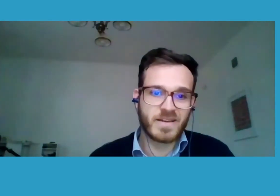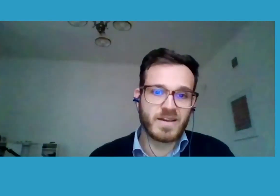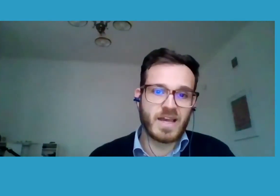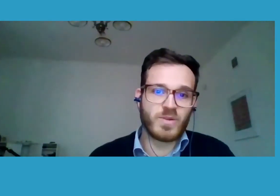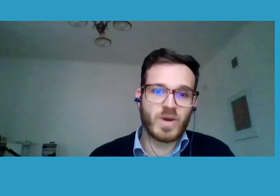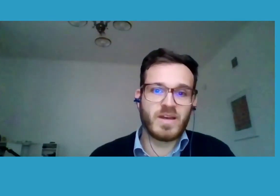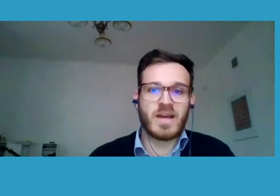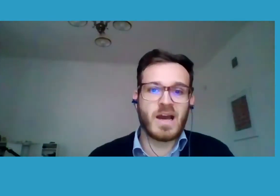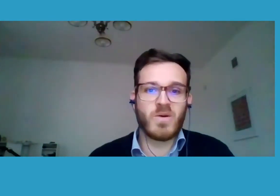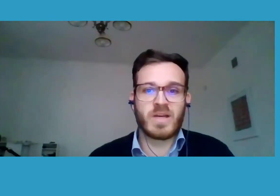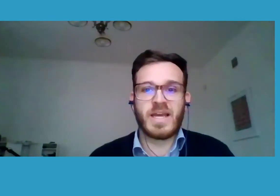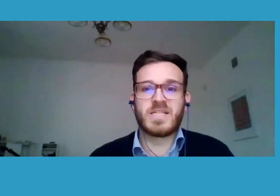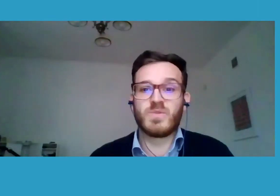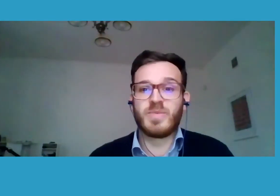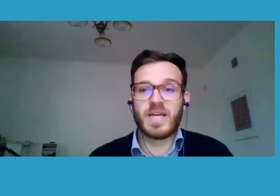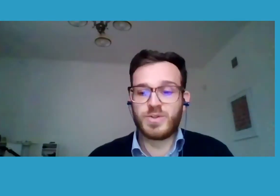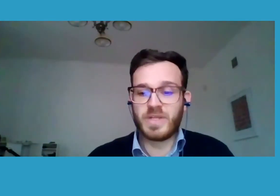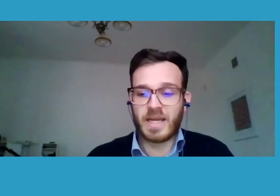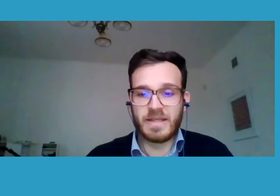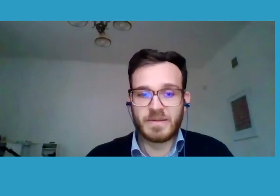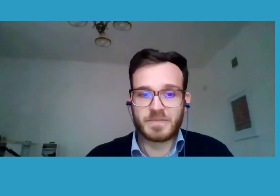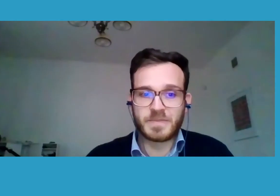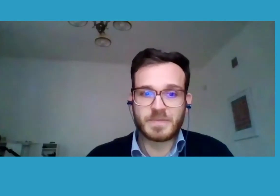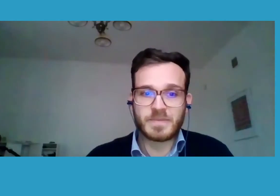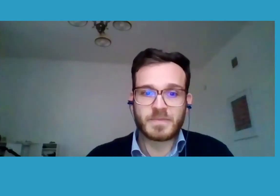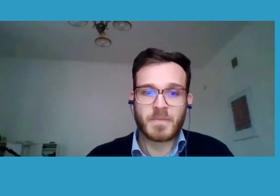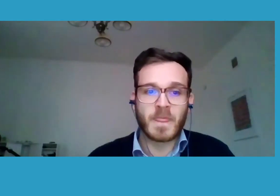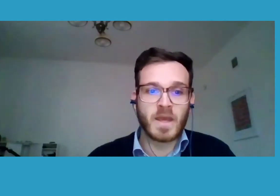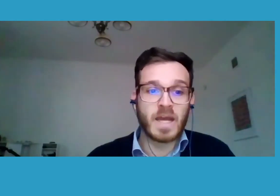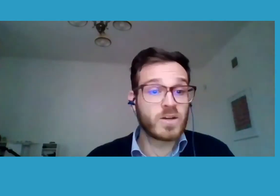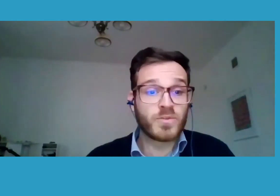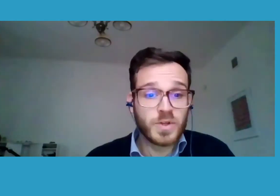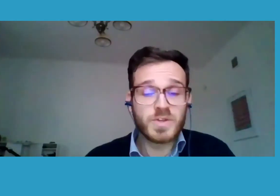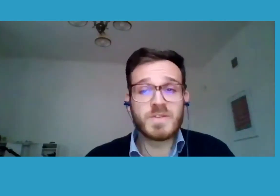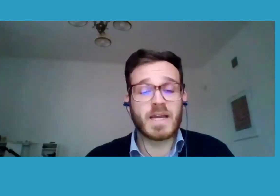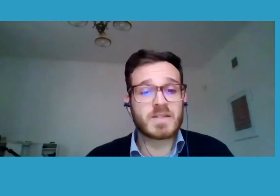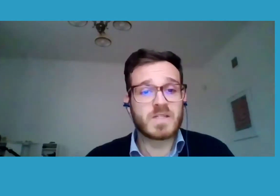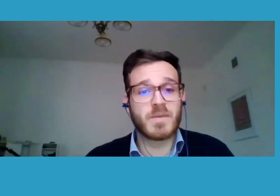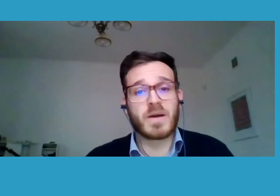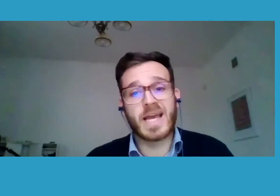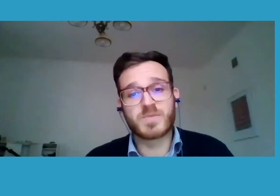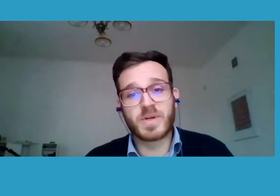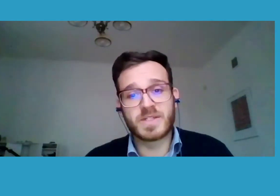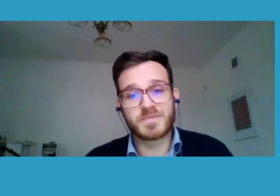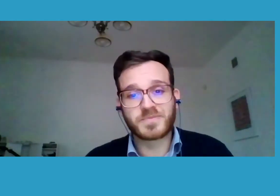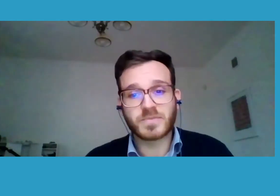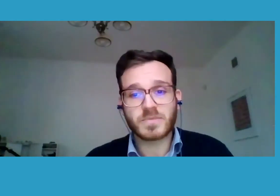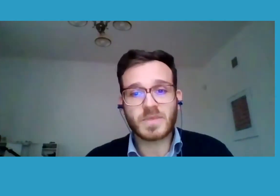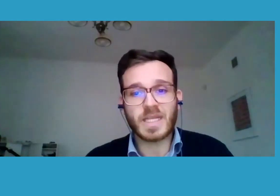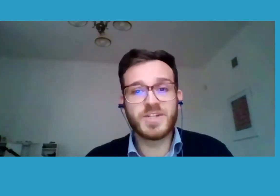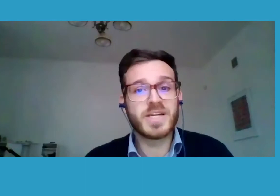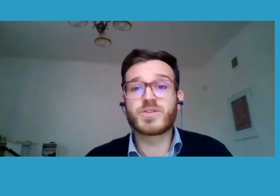stake, and whether and how a case would be adjudicated. And the confusions exist among